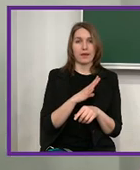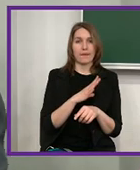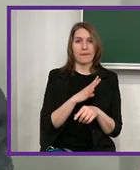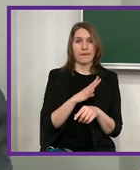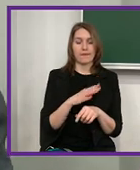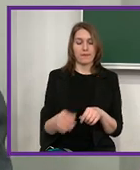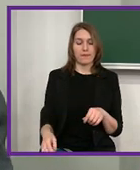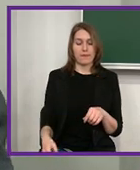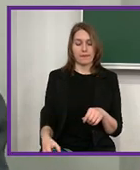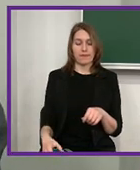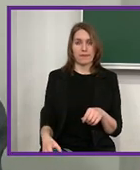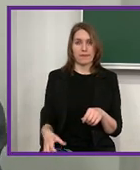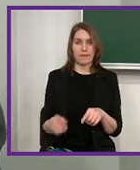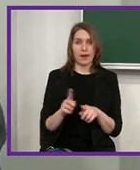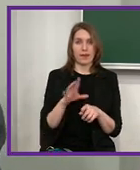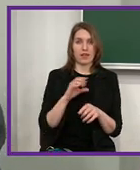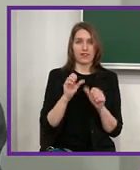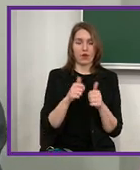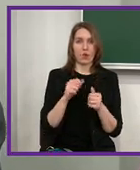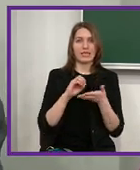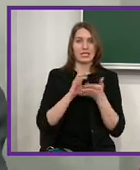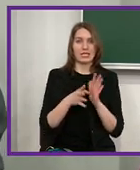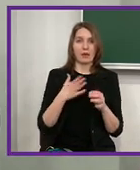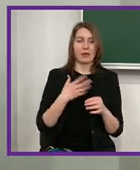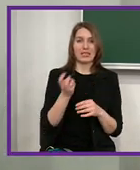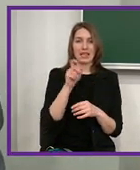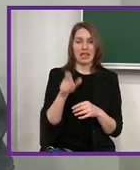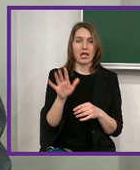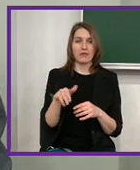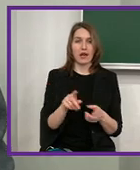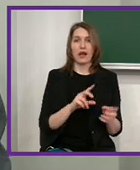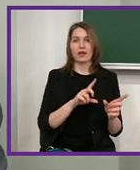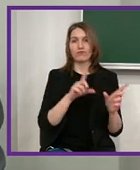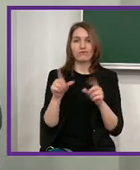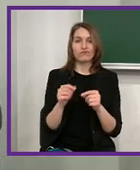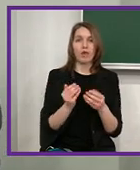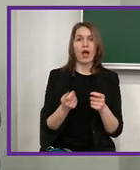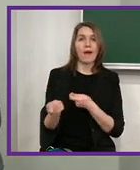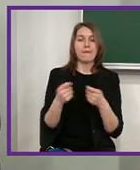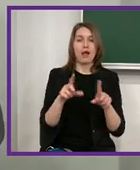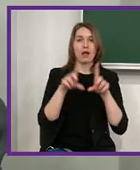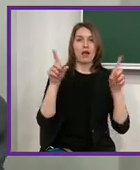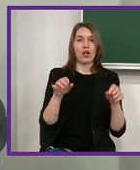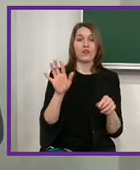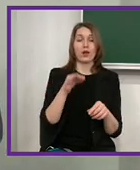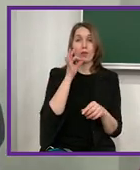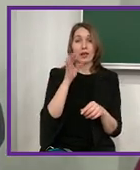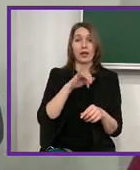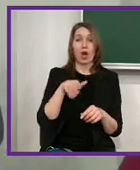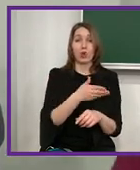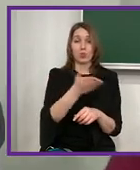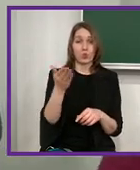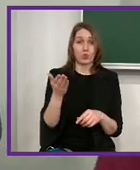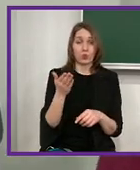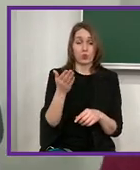to go to this to these suppliers and say, if you implement due diligence, we're going to do a couple of things for you. We're going to support